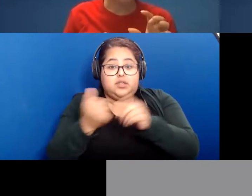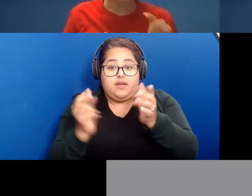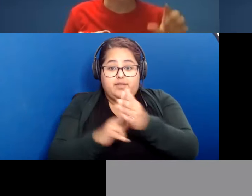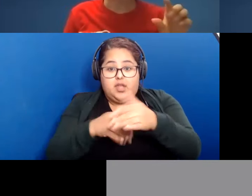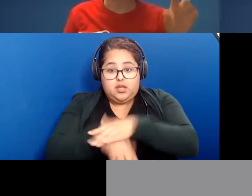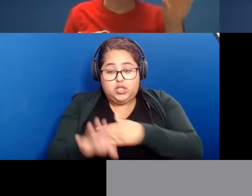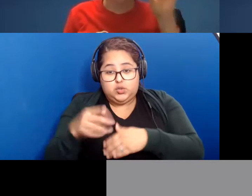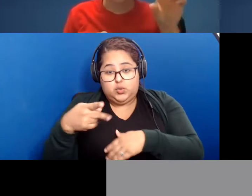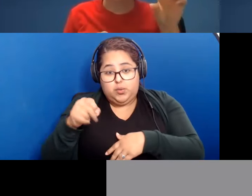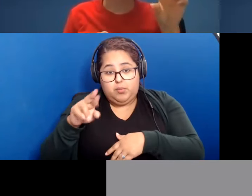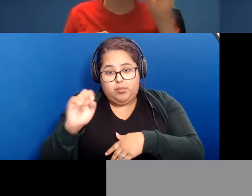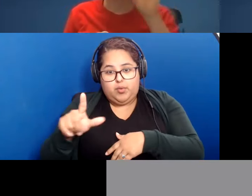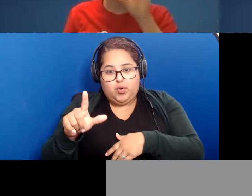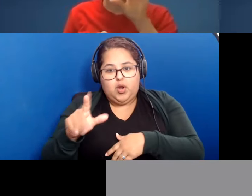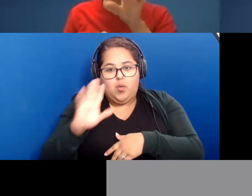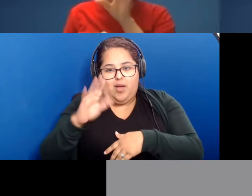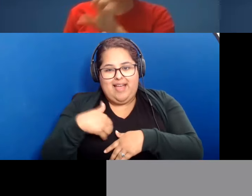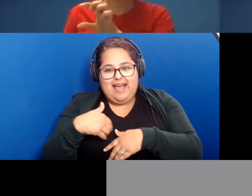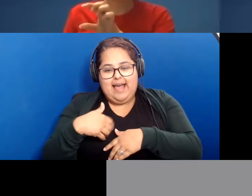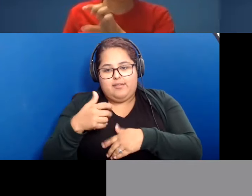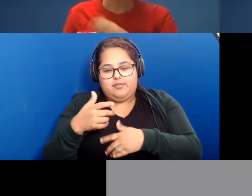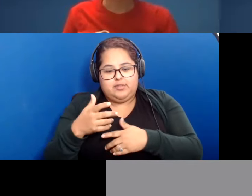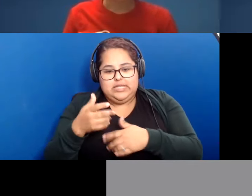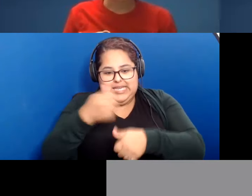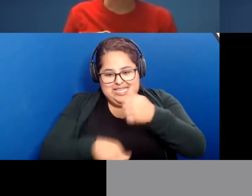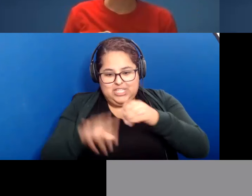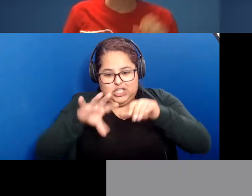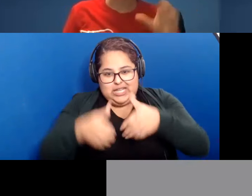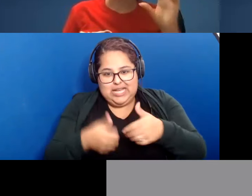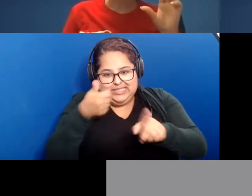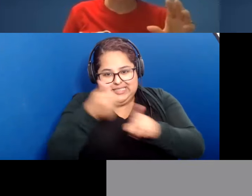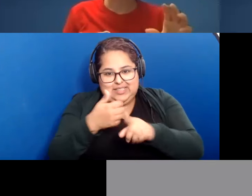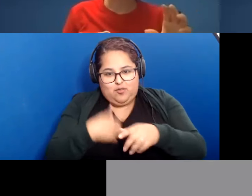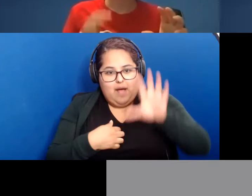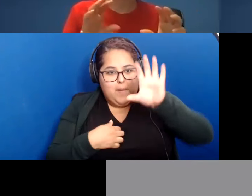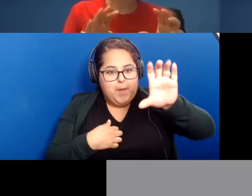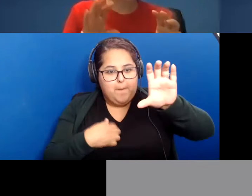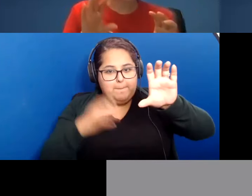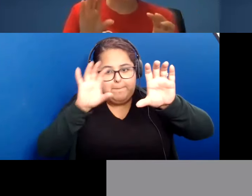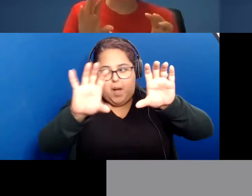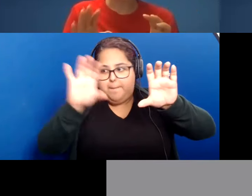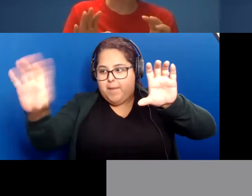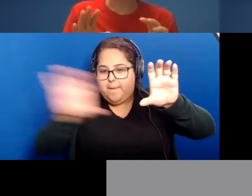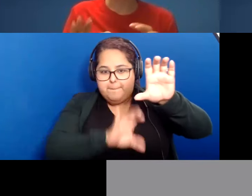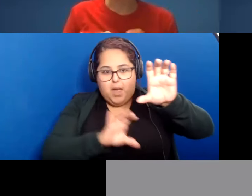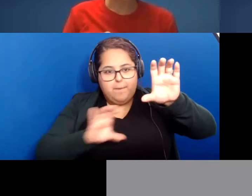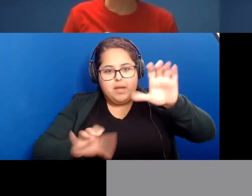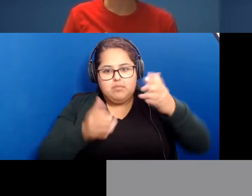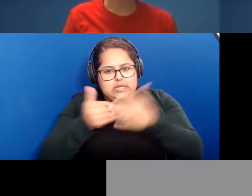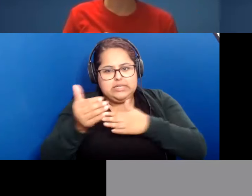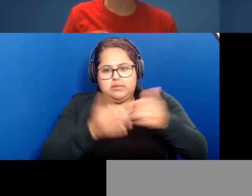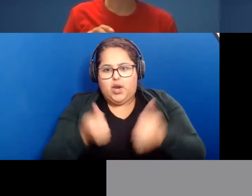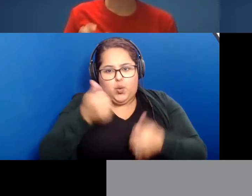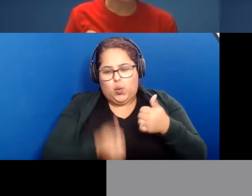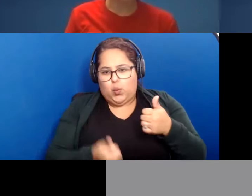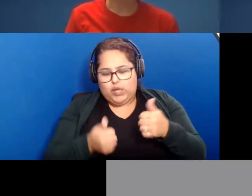your Canvas, you will have a tile for each class, okay? Whether it's Clovis, Reedley, Fresno City, or Madera,